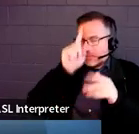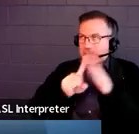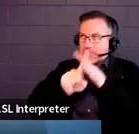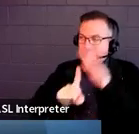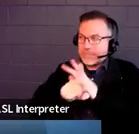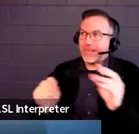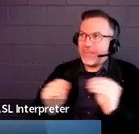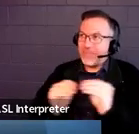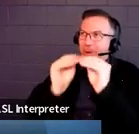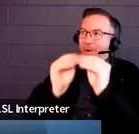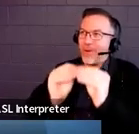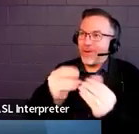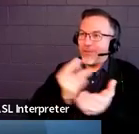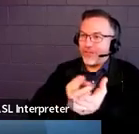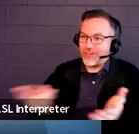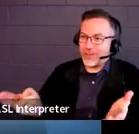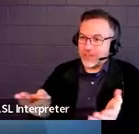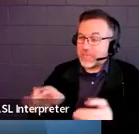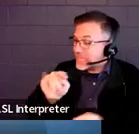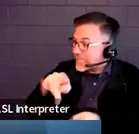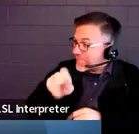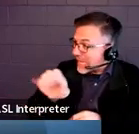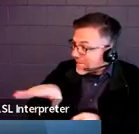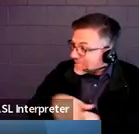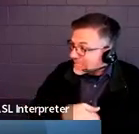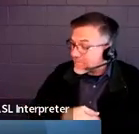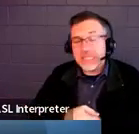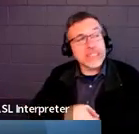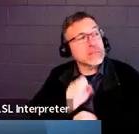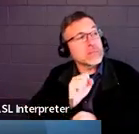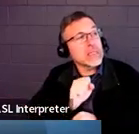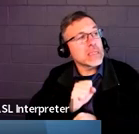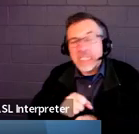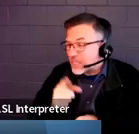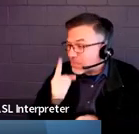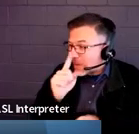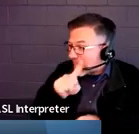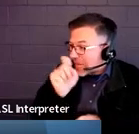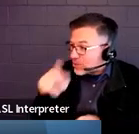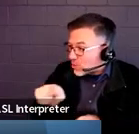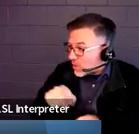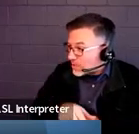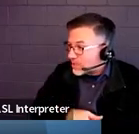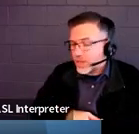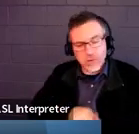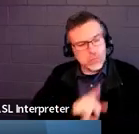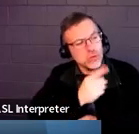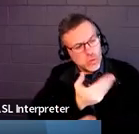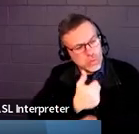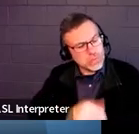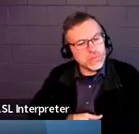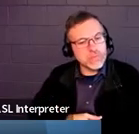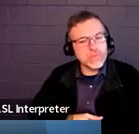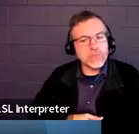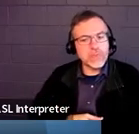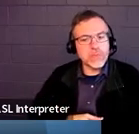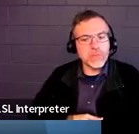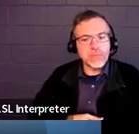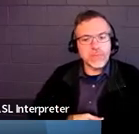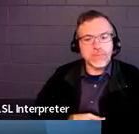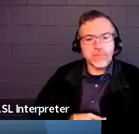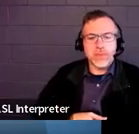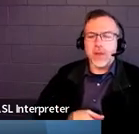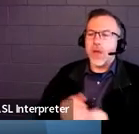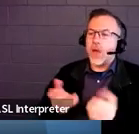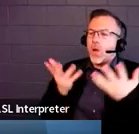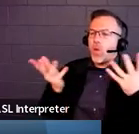So please just put in the Can I ask you a quick question? Go for it. What should districts